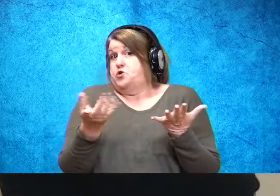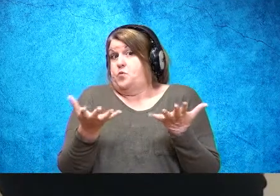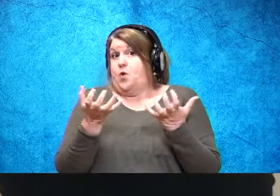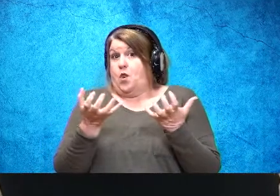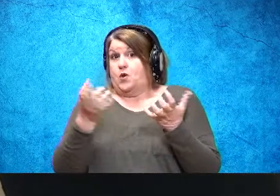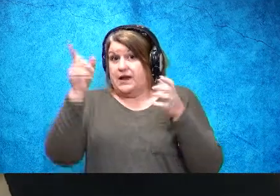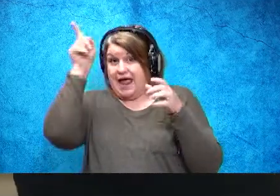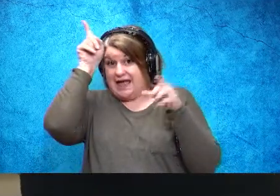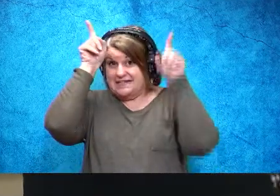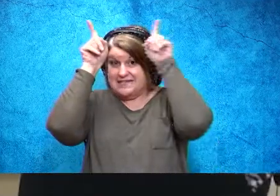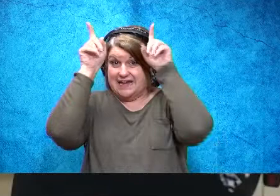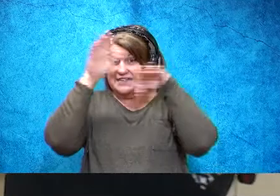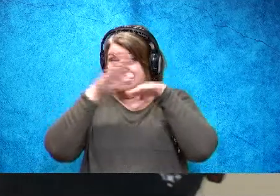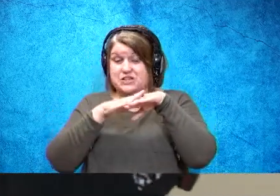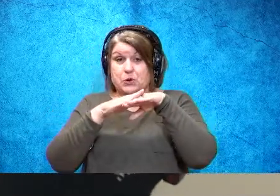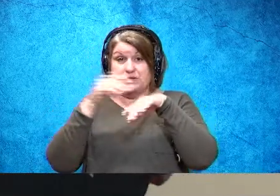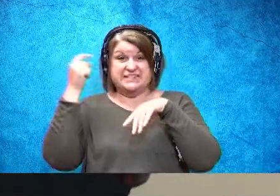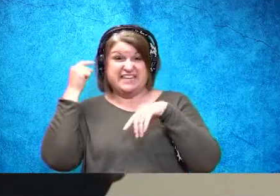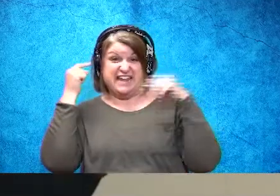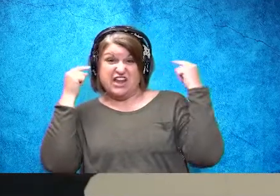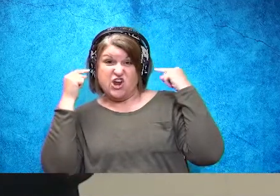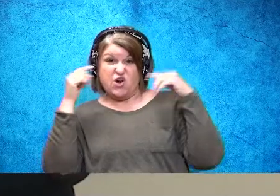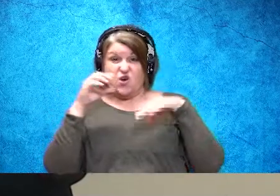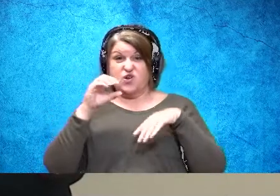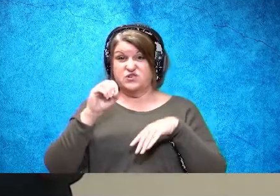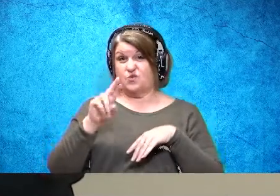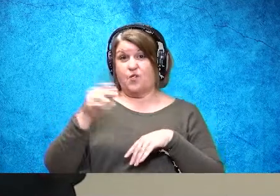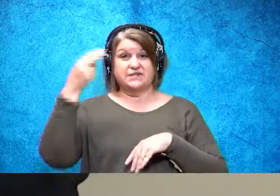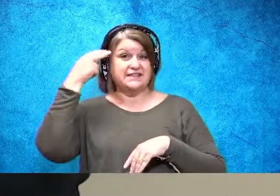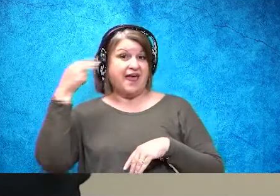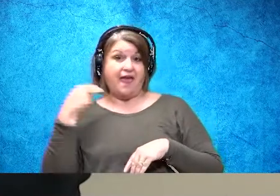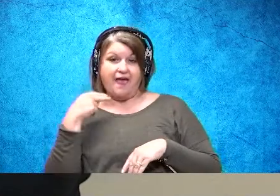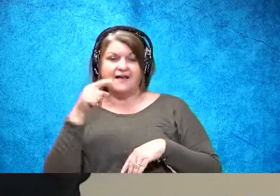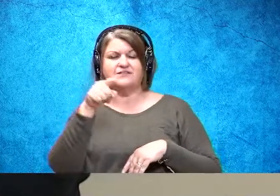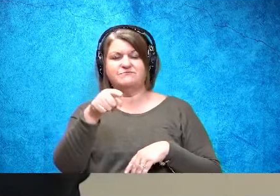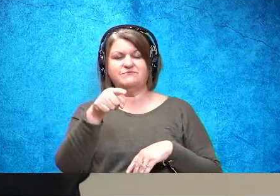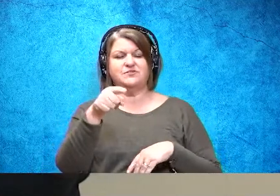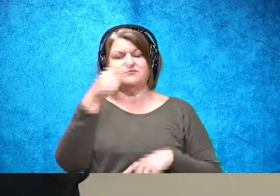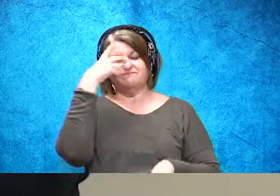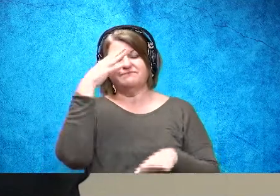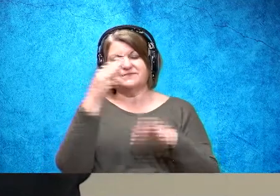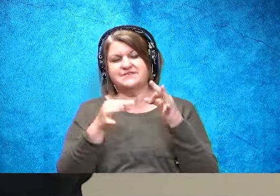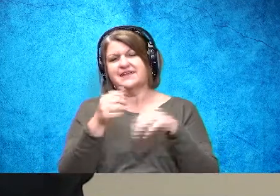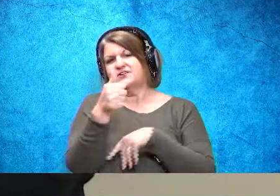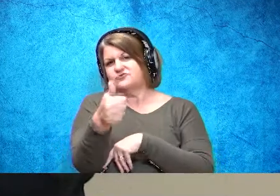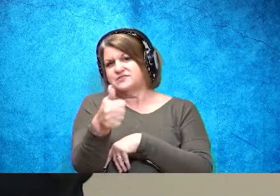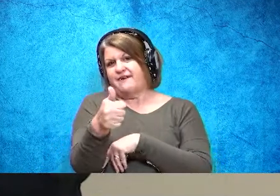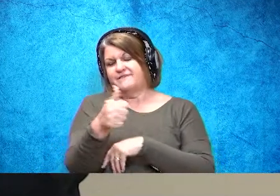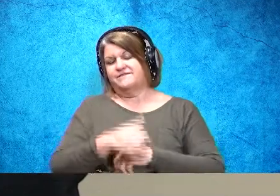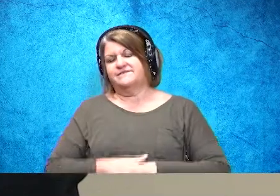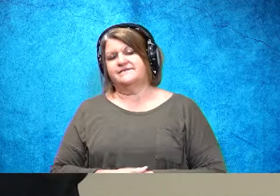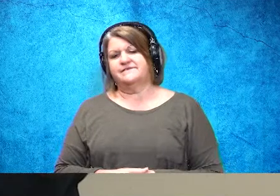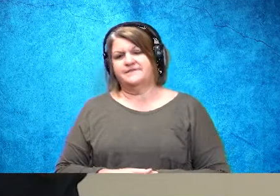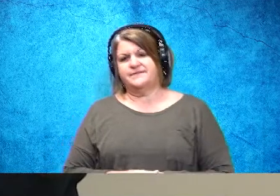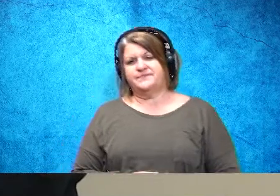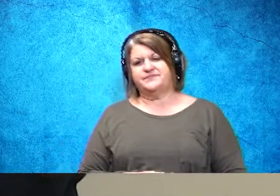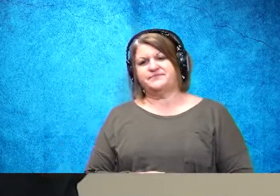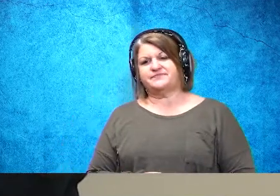put some antennas on his head? You can decide. Let's put some little antennas on his ears.